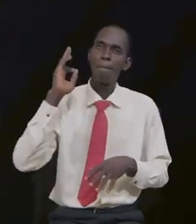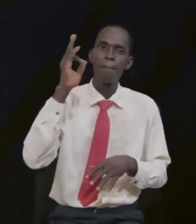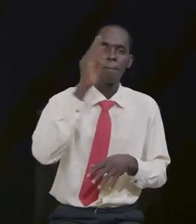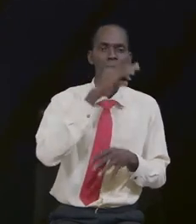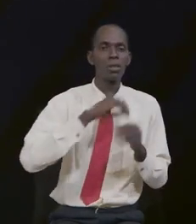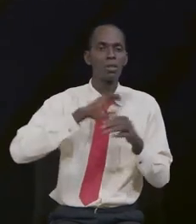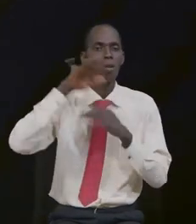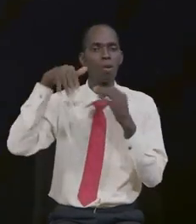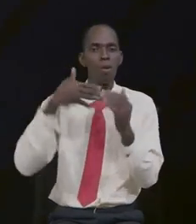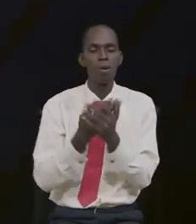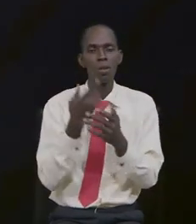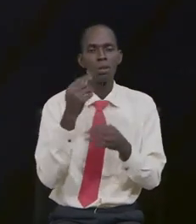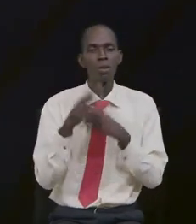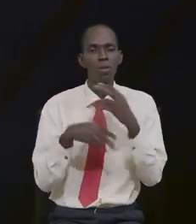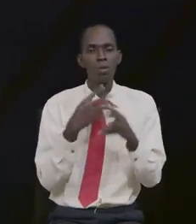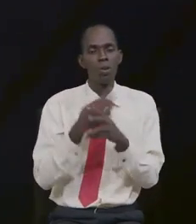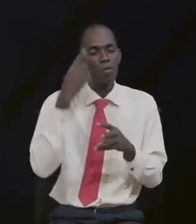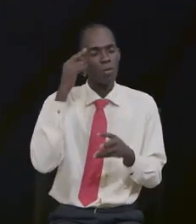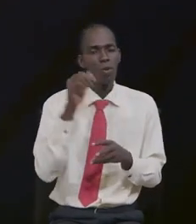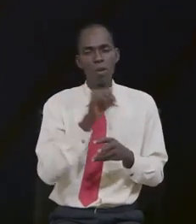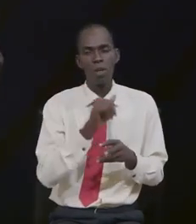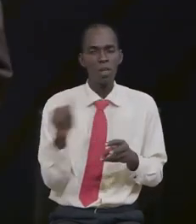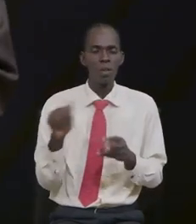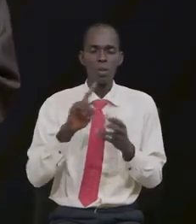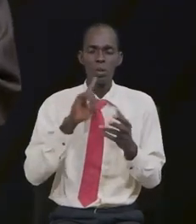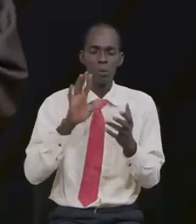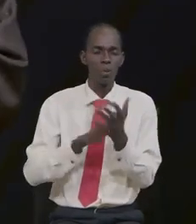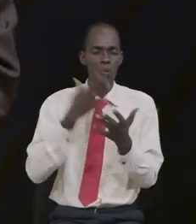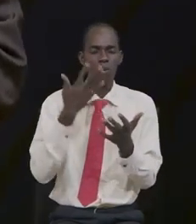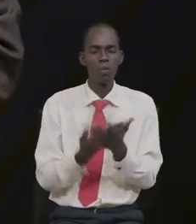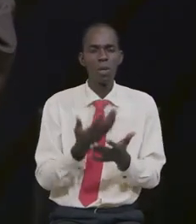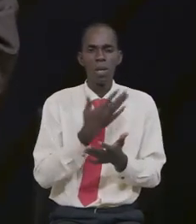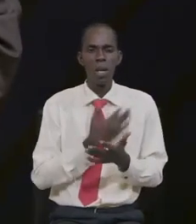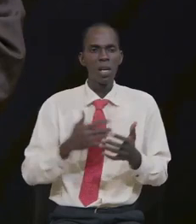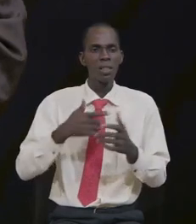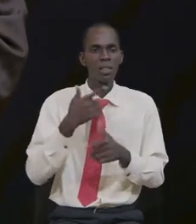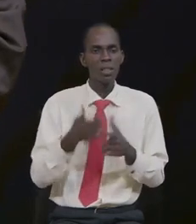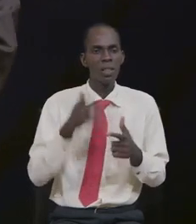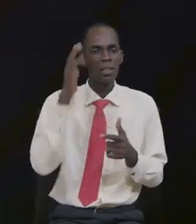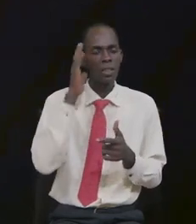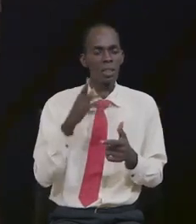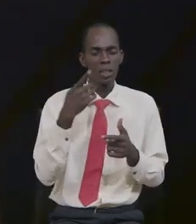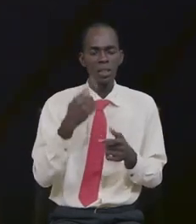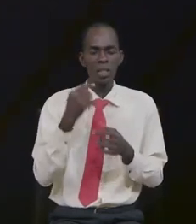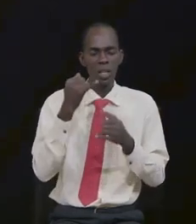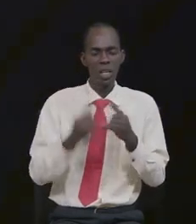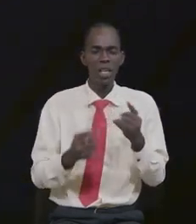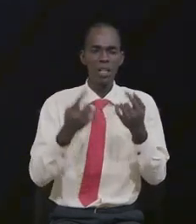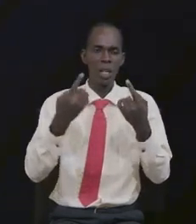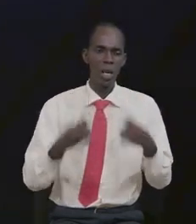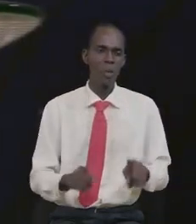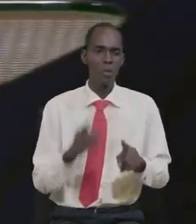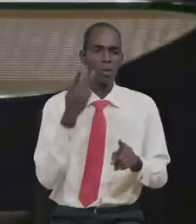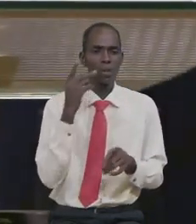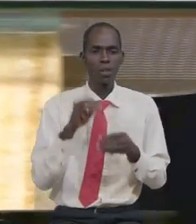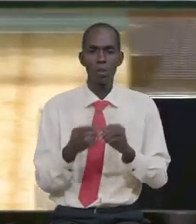a witness unto all nations, and then shall the end come. We're looking at number three